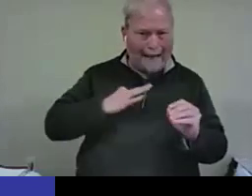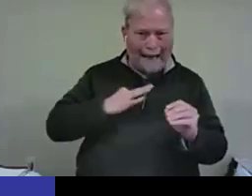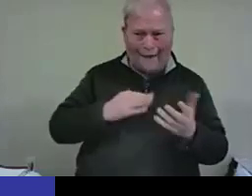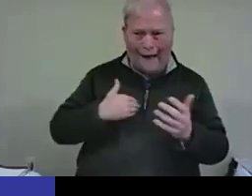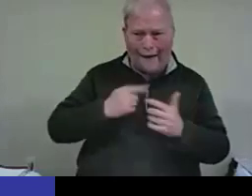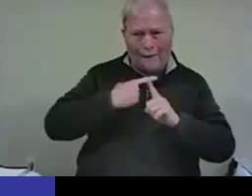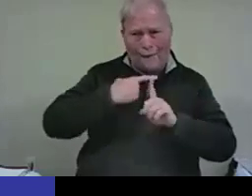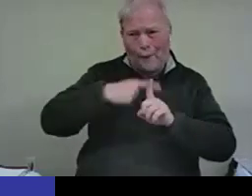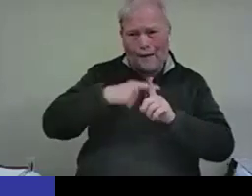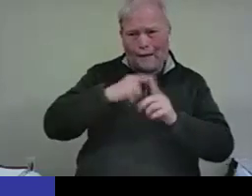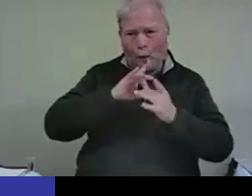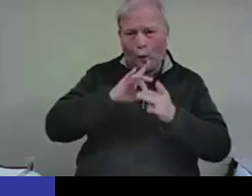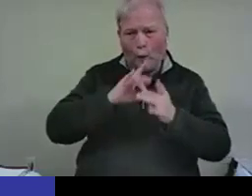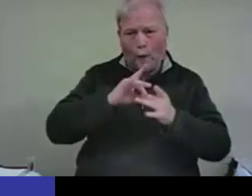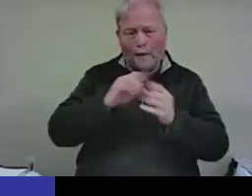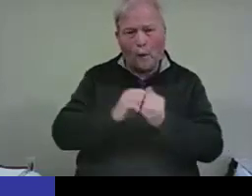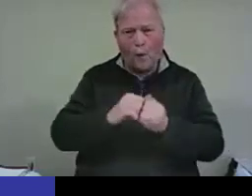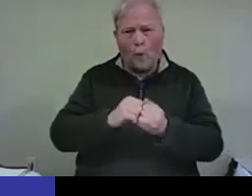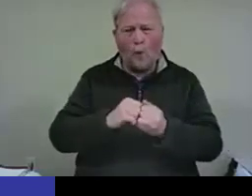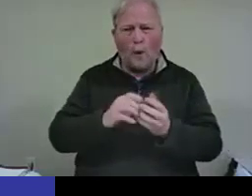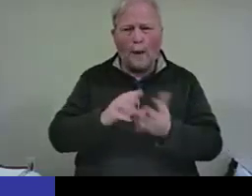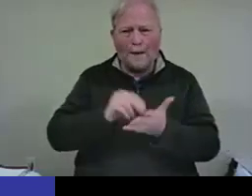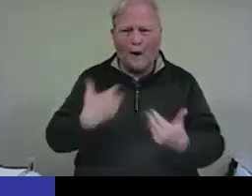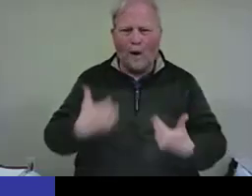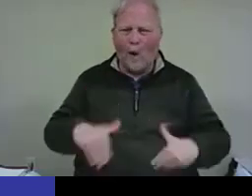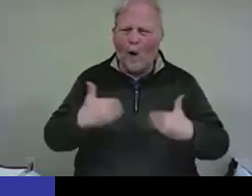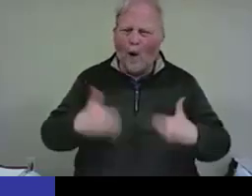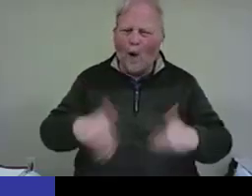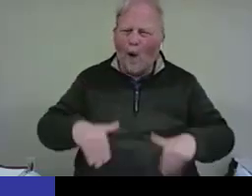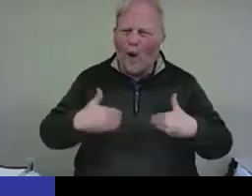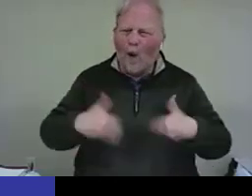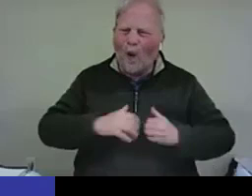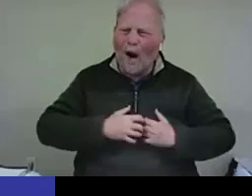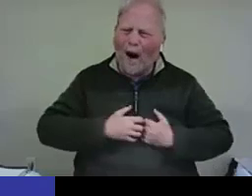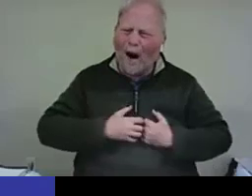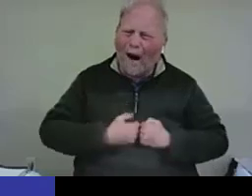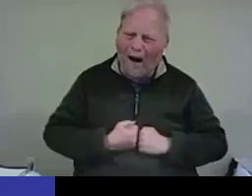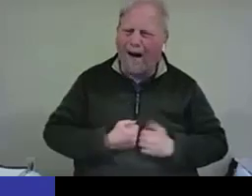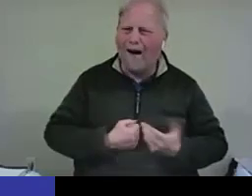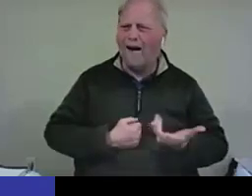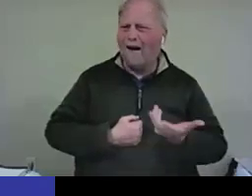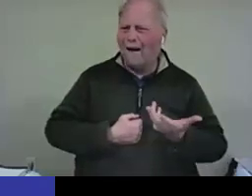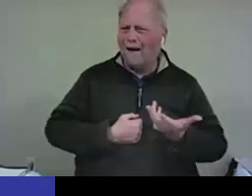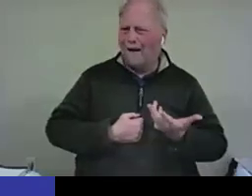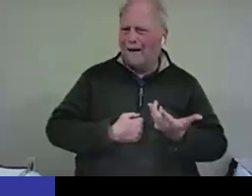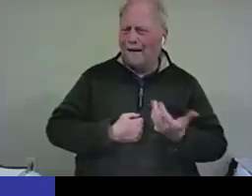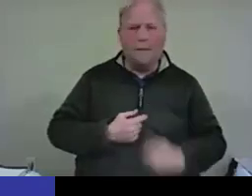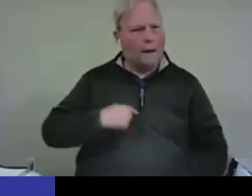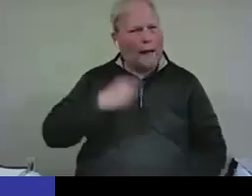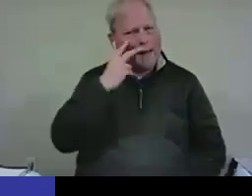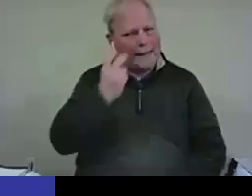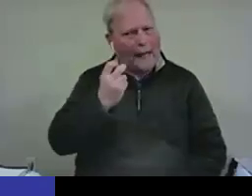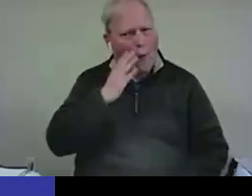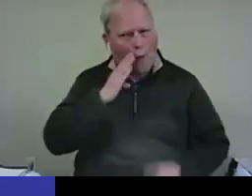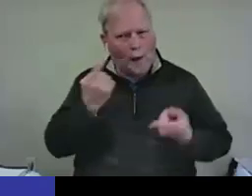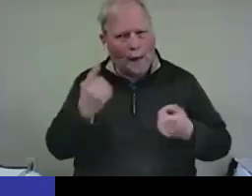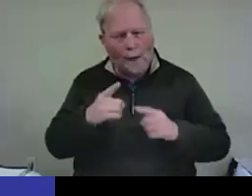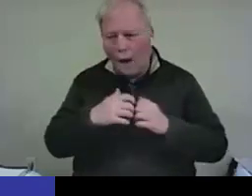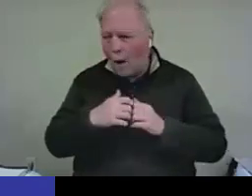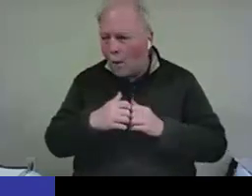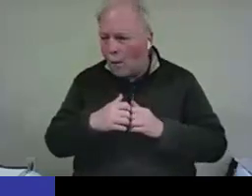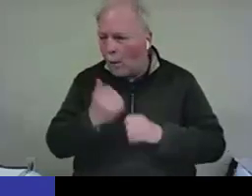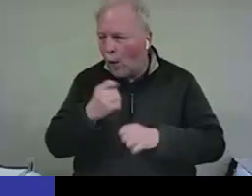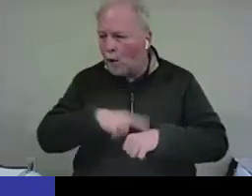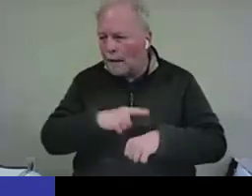Two, it's, I think, incredibly unlikely. And then again, if the student's unable to identify, you have lots